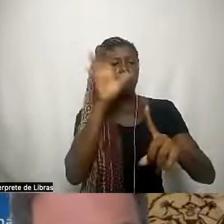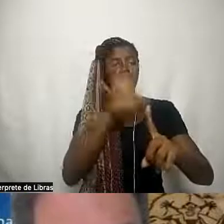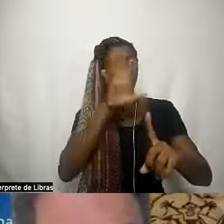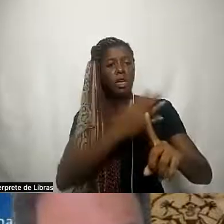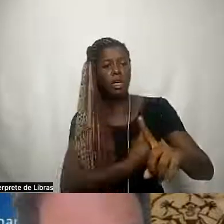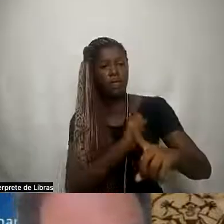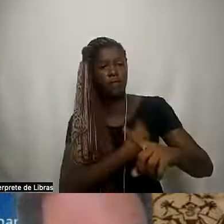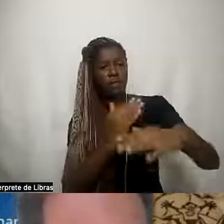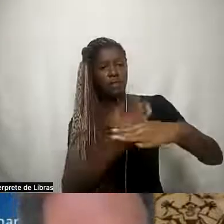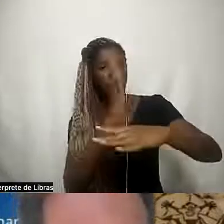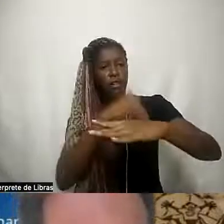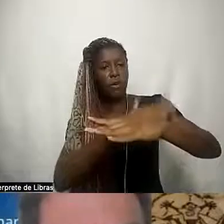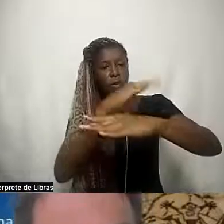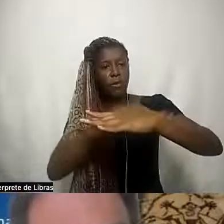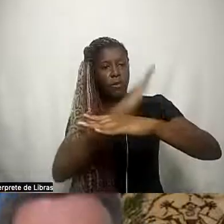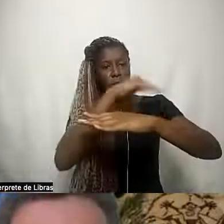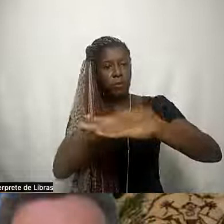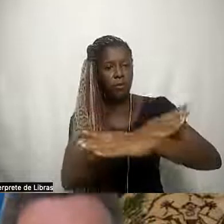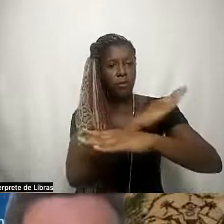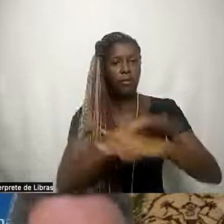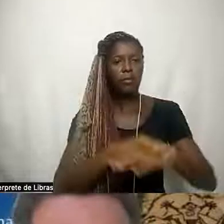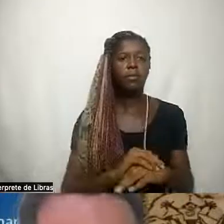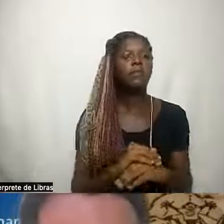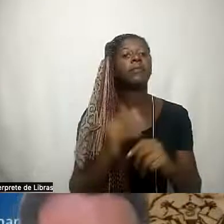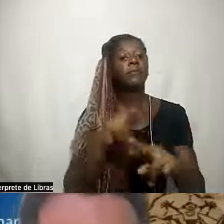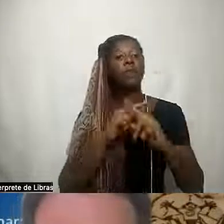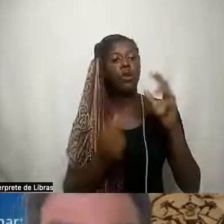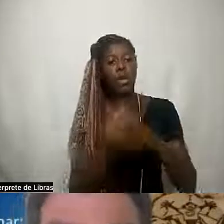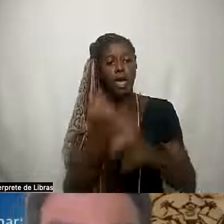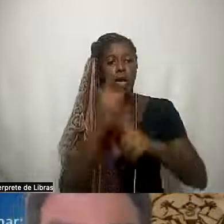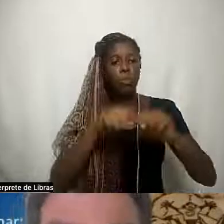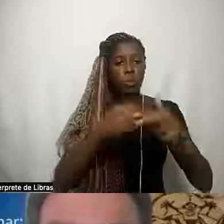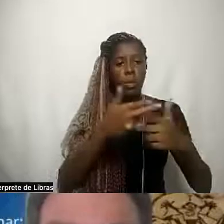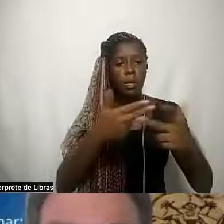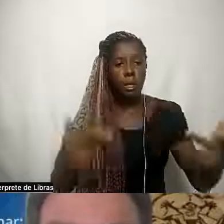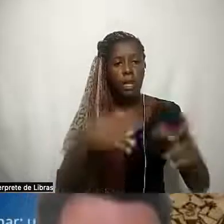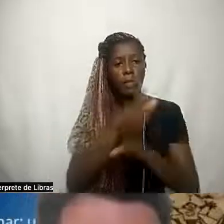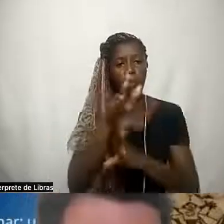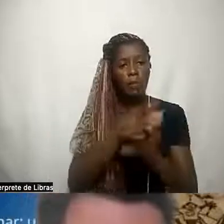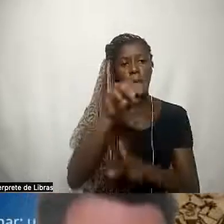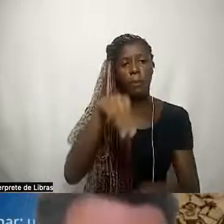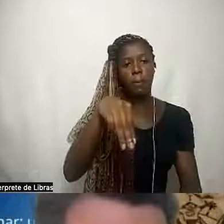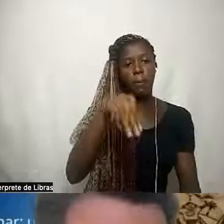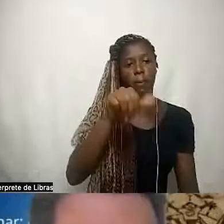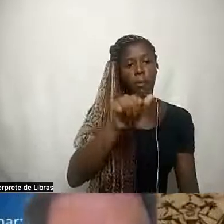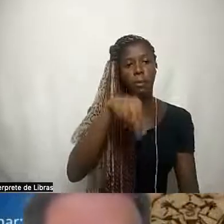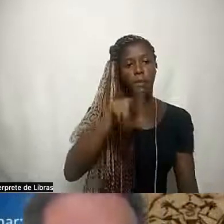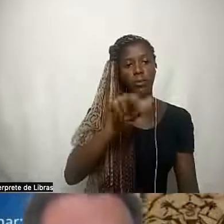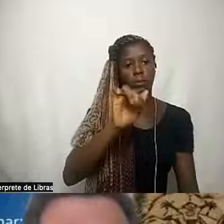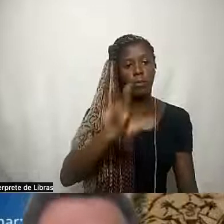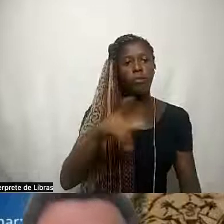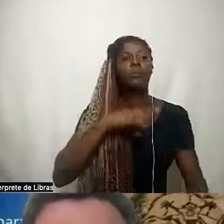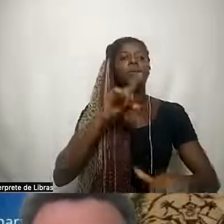There are manuals and technical products related to different